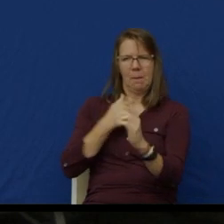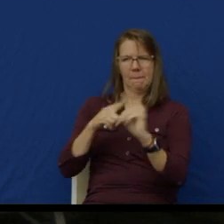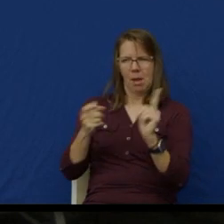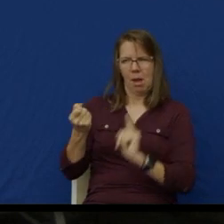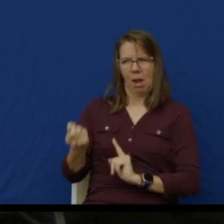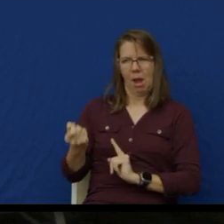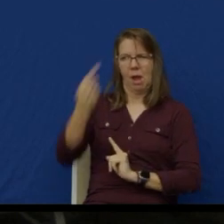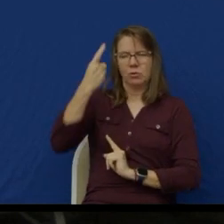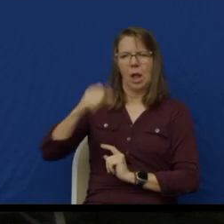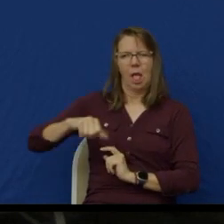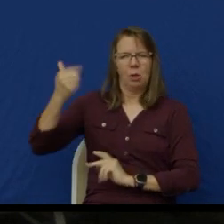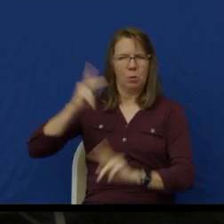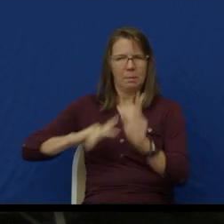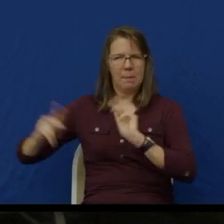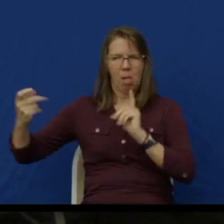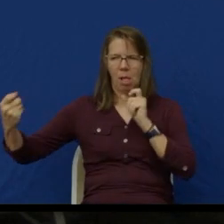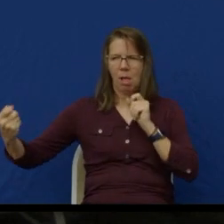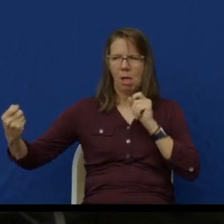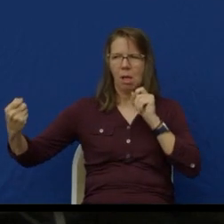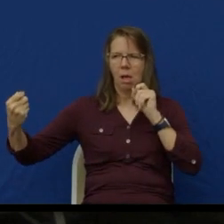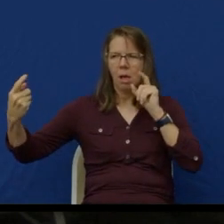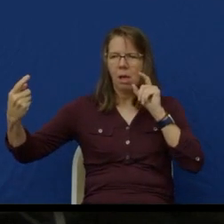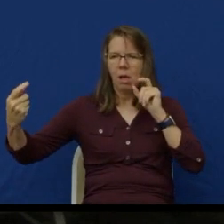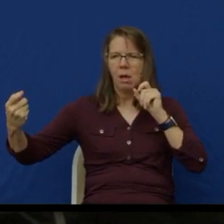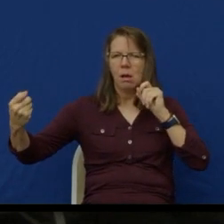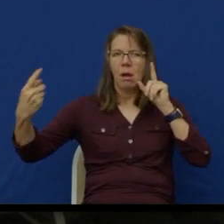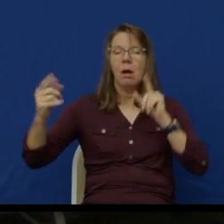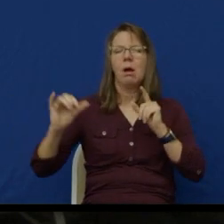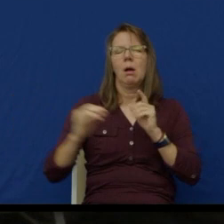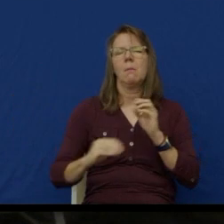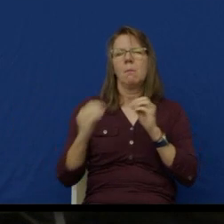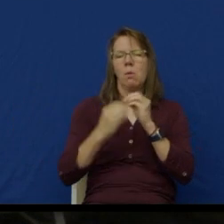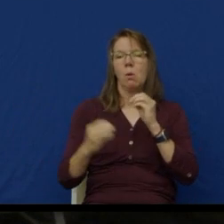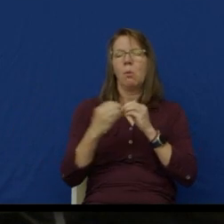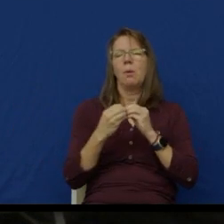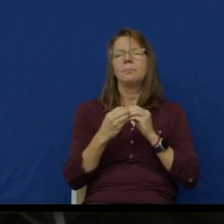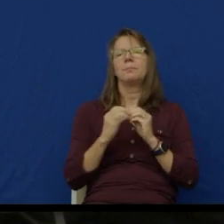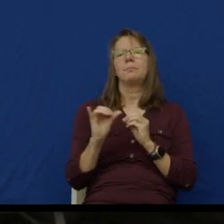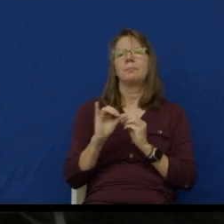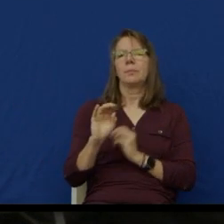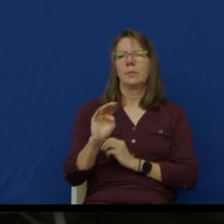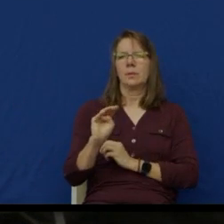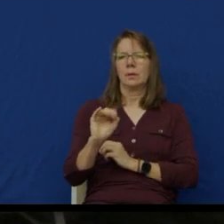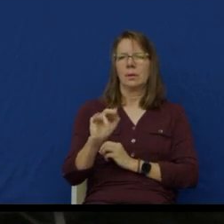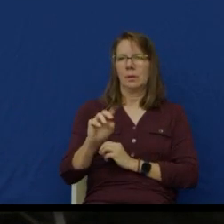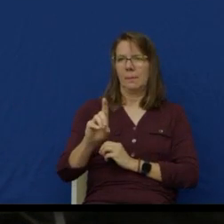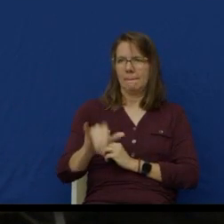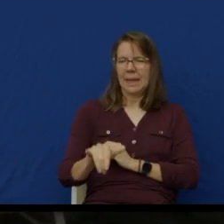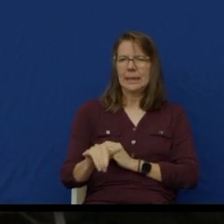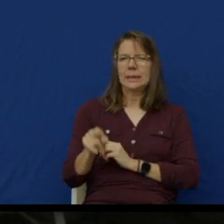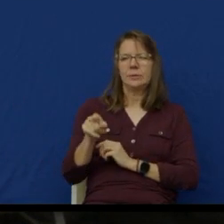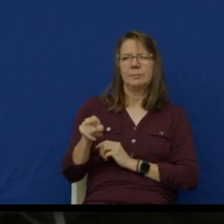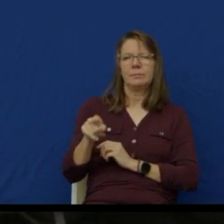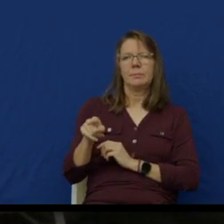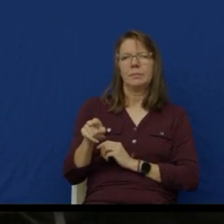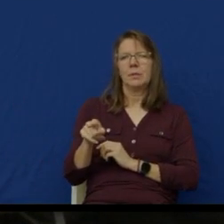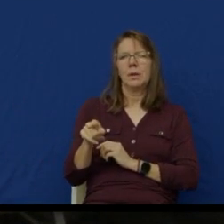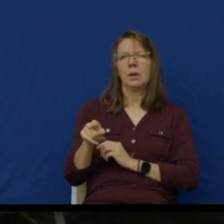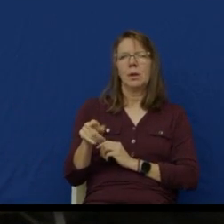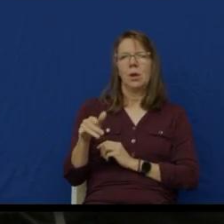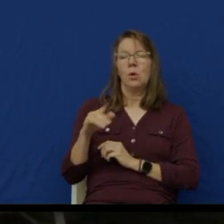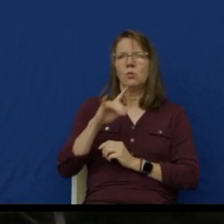great piece. And lastly, Mandy really highlighted the work at KDE